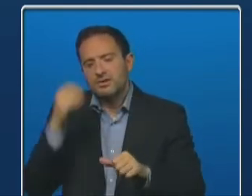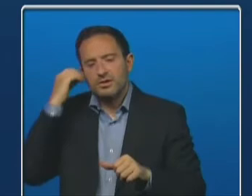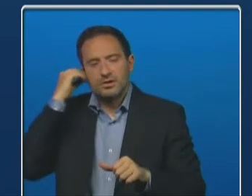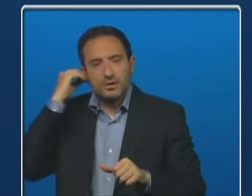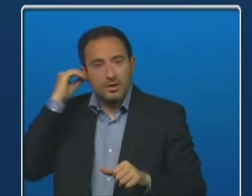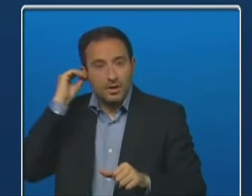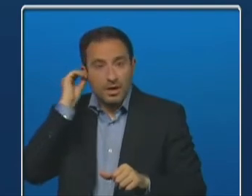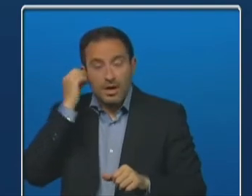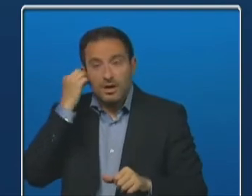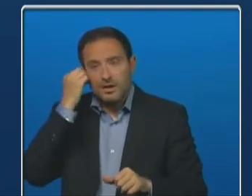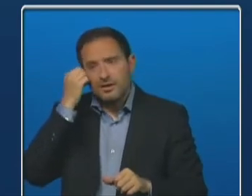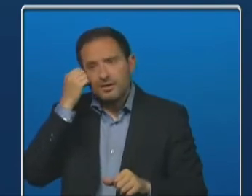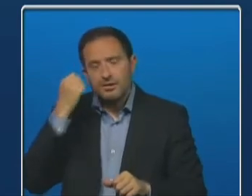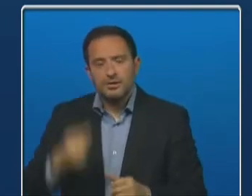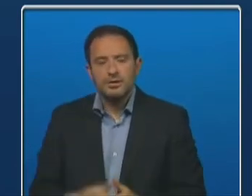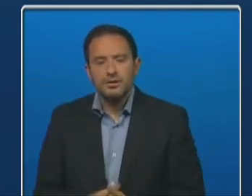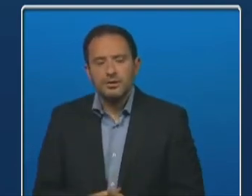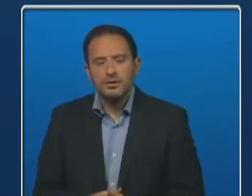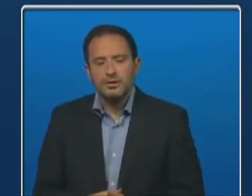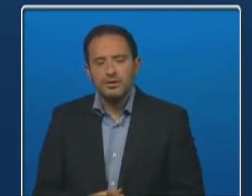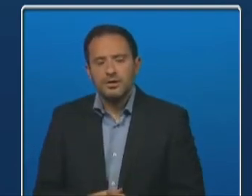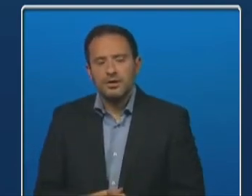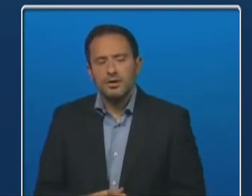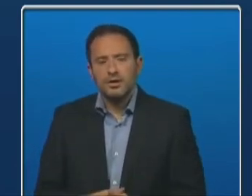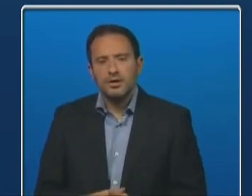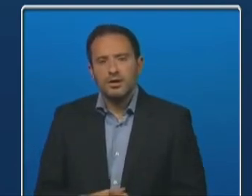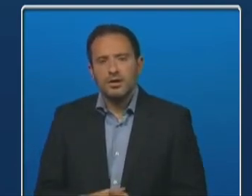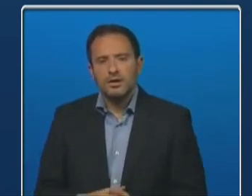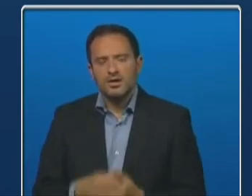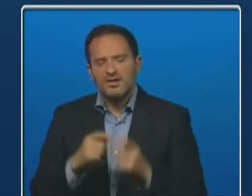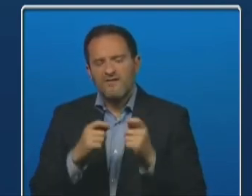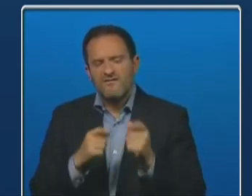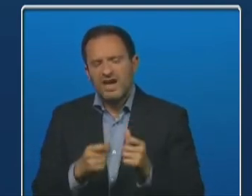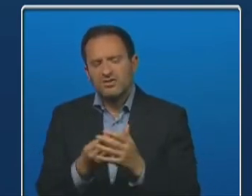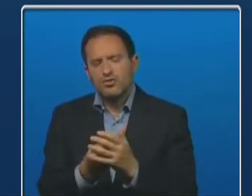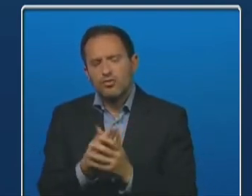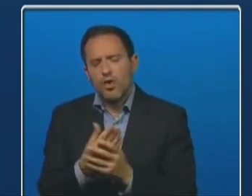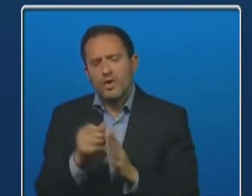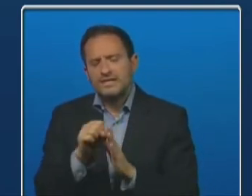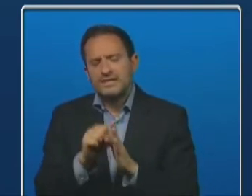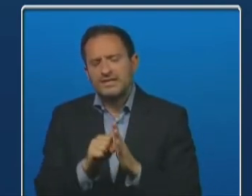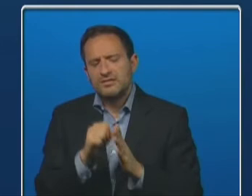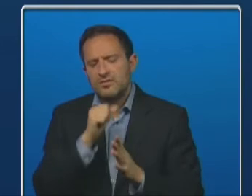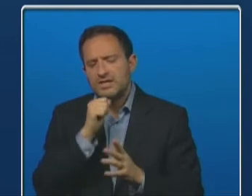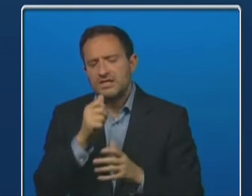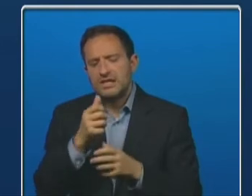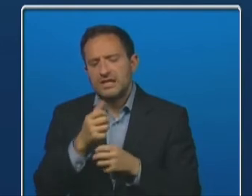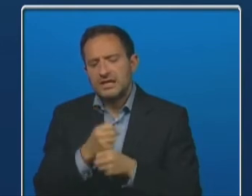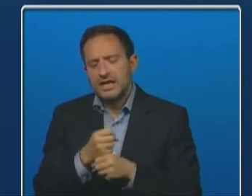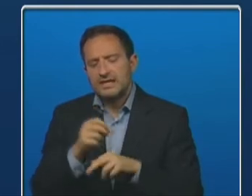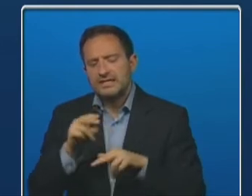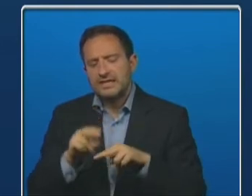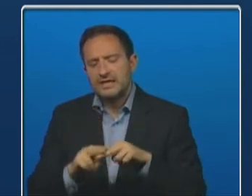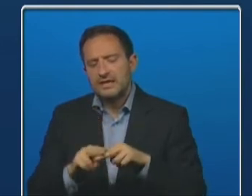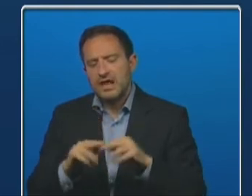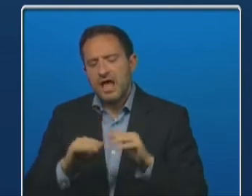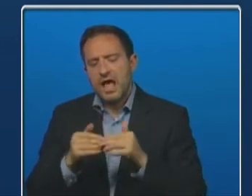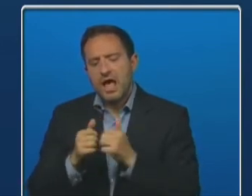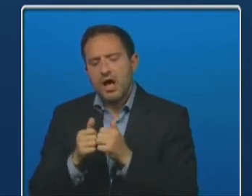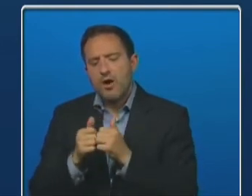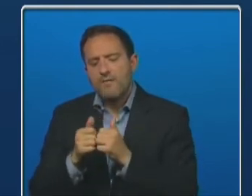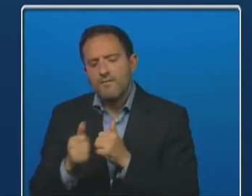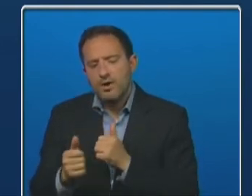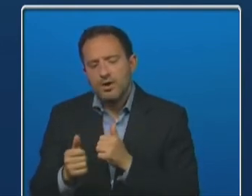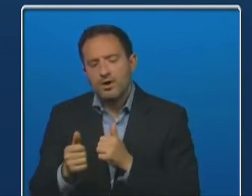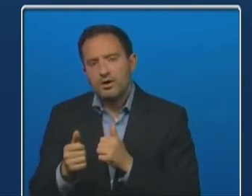parochial. Arizona was one of the fastest growing states historically, yet we didn't gain an anticipated seat. How far off